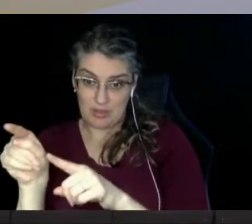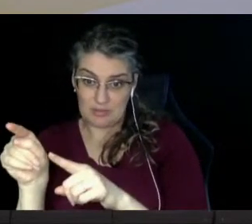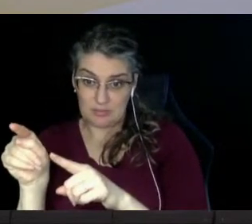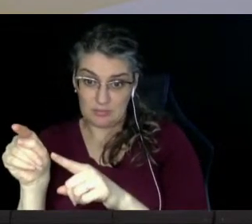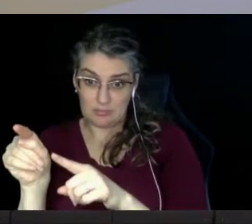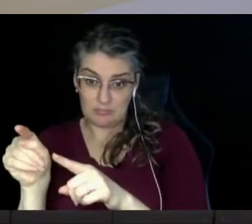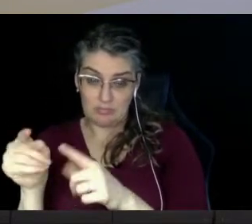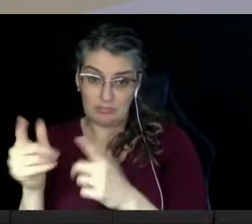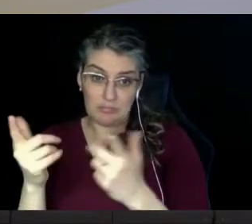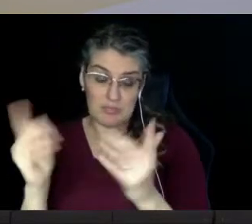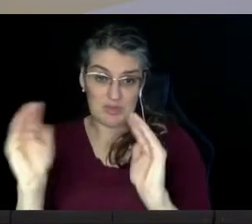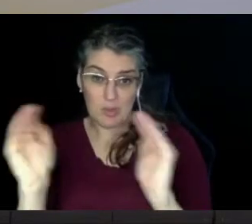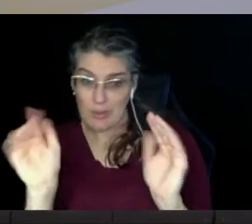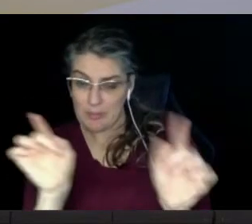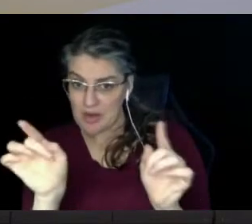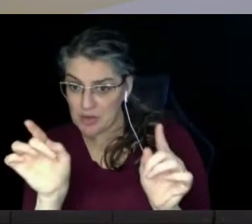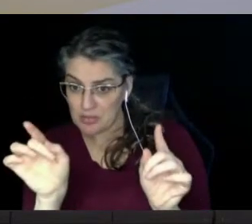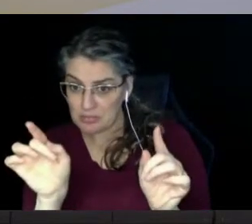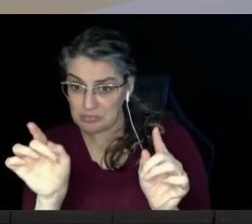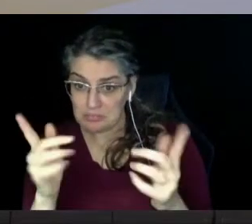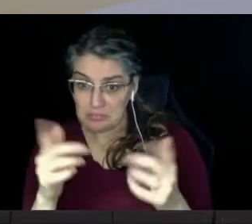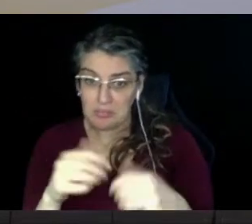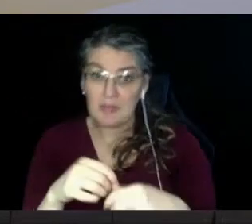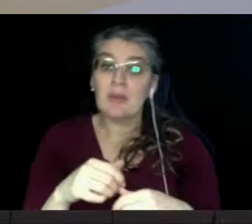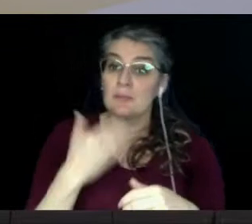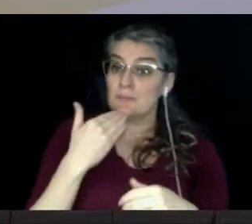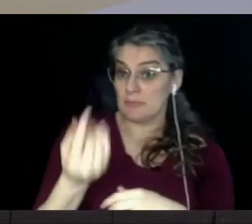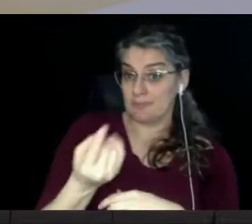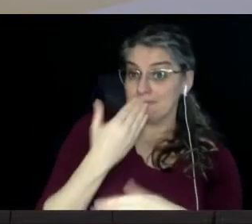So, hi, Dave. So I think the AstraZeneca